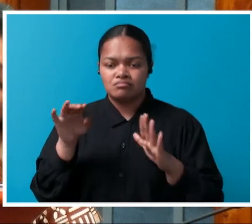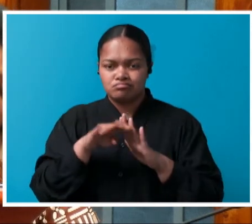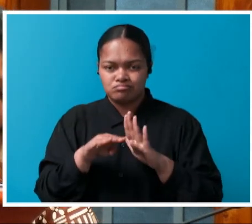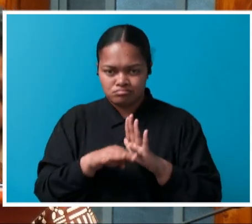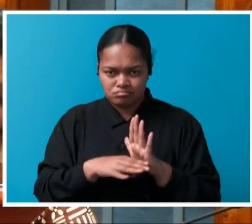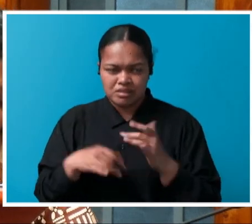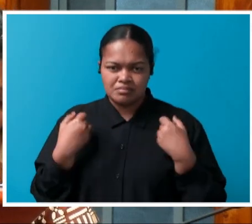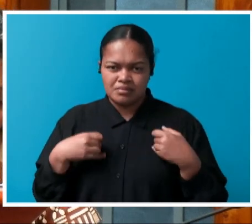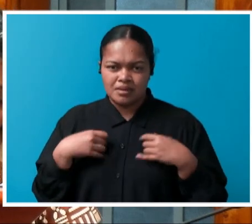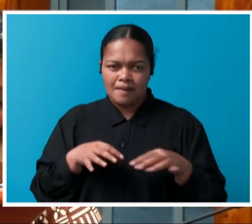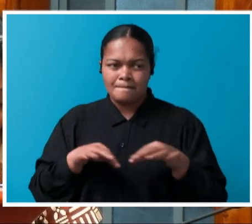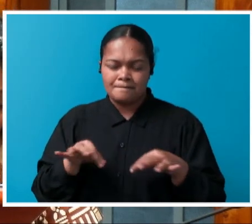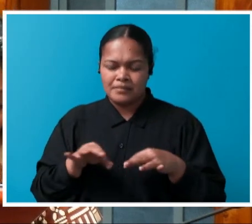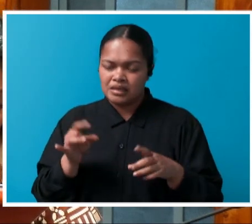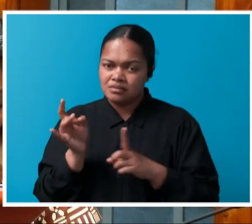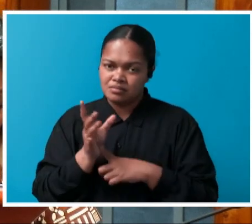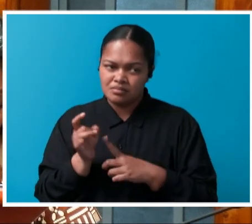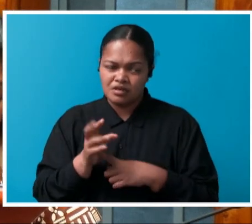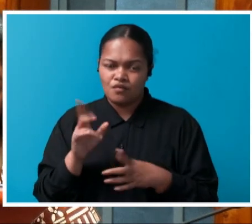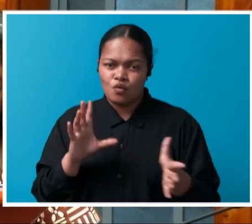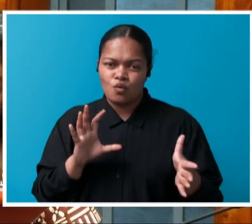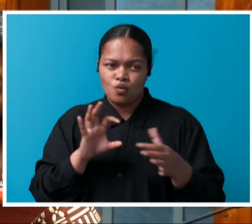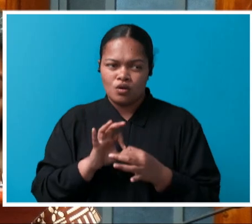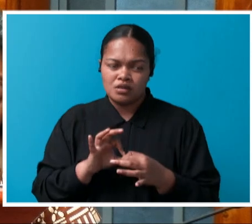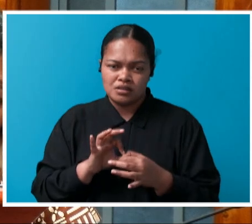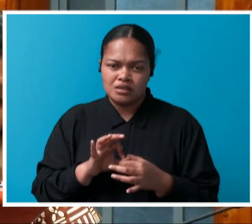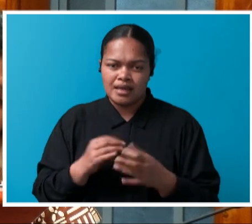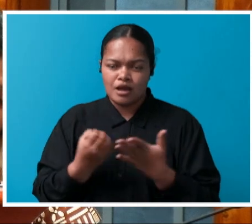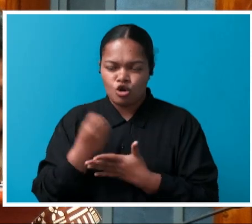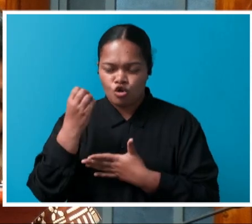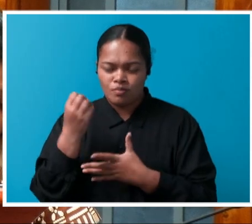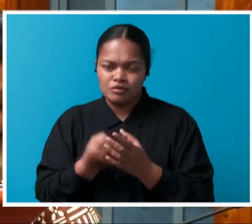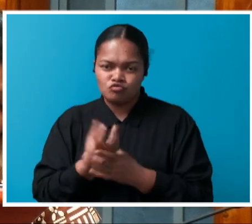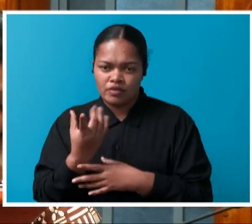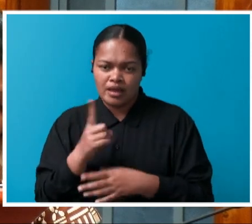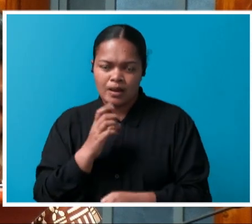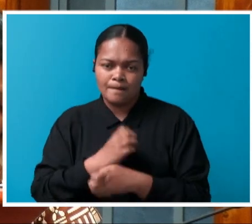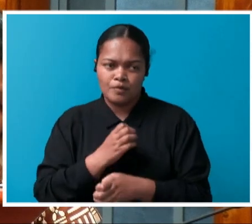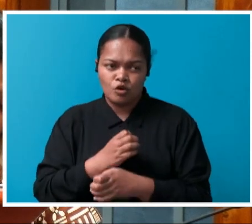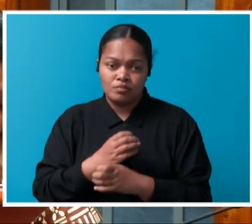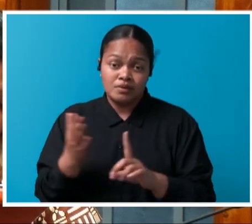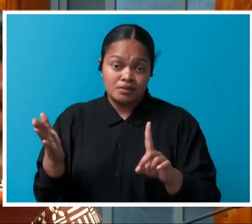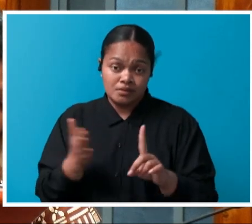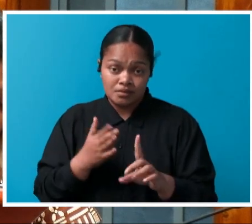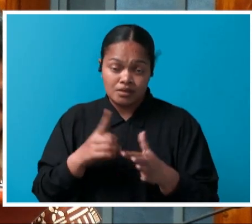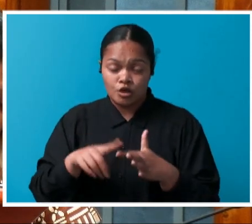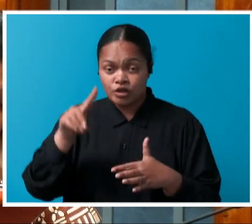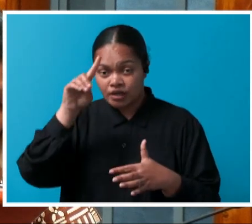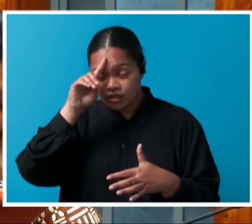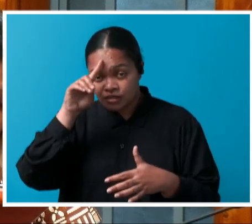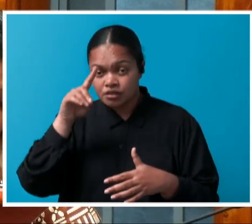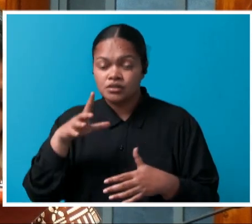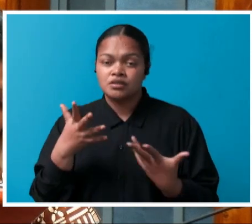plan and is essential for connecting economic growth and employment, aligning education with